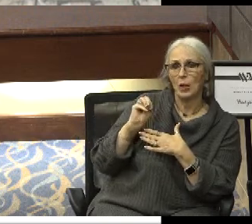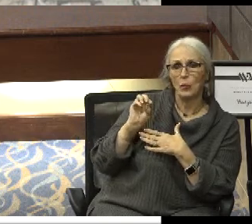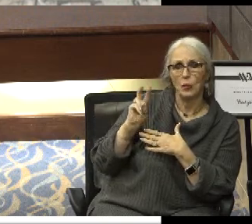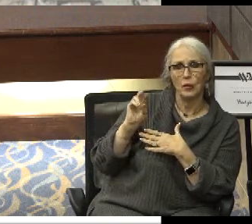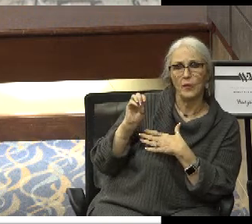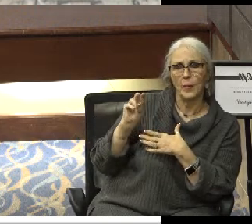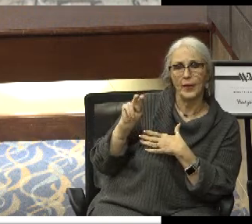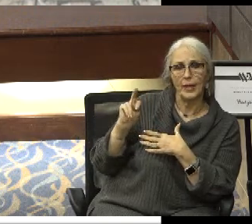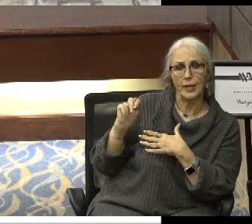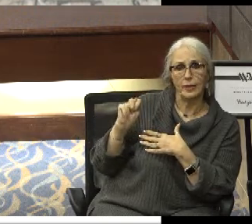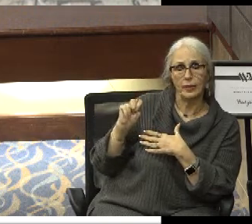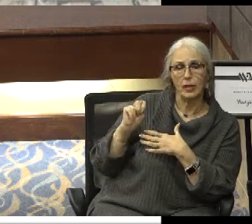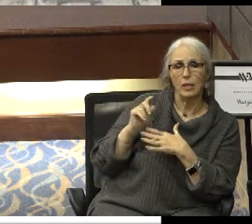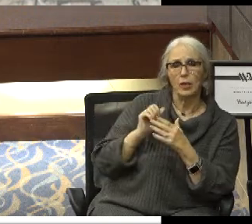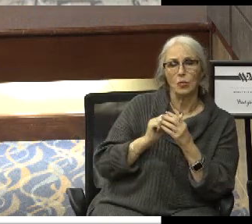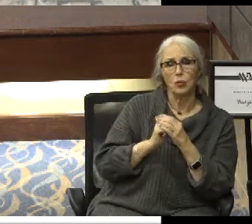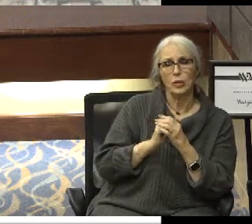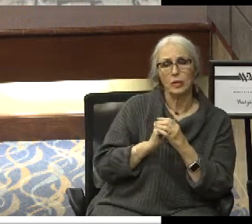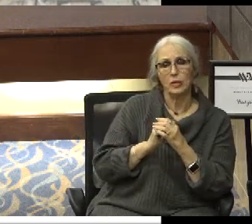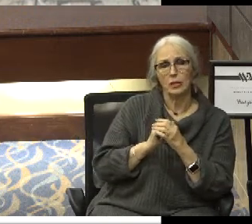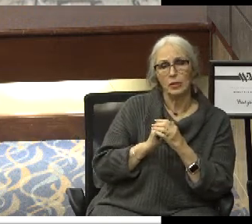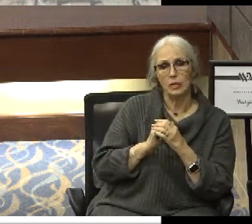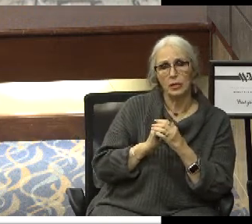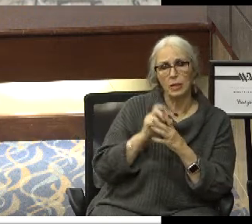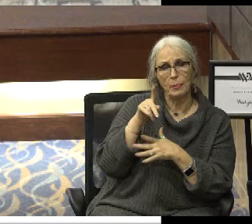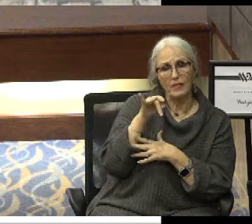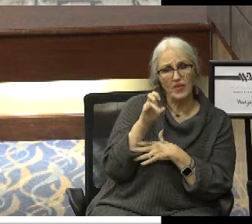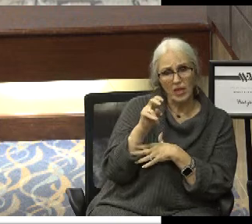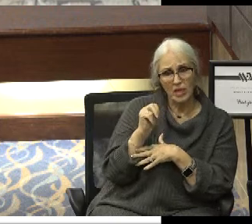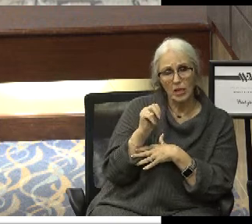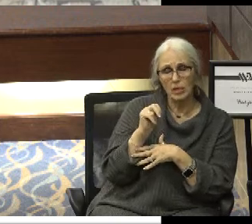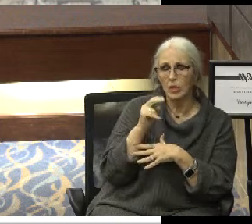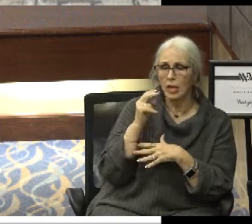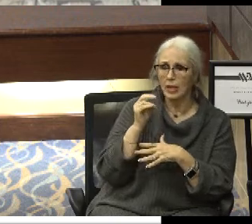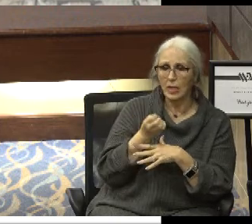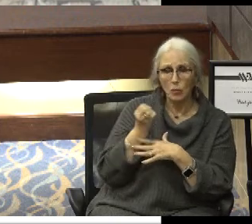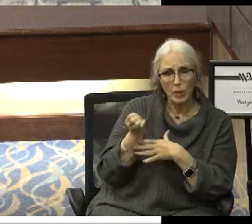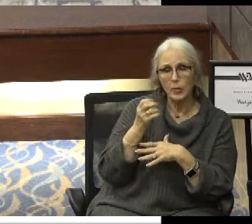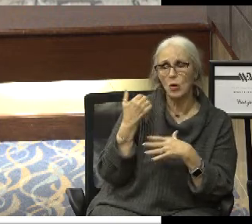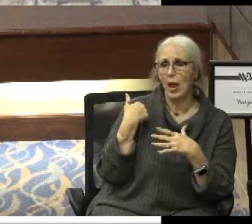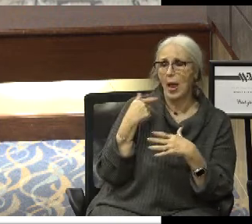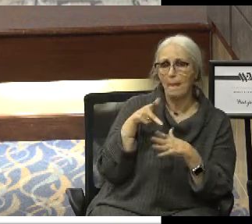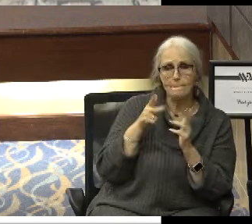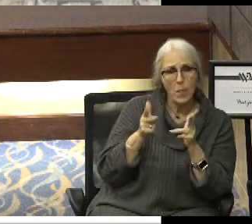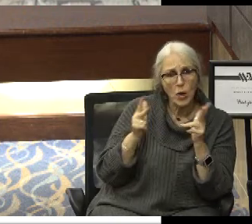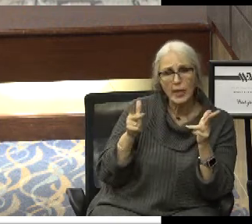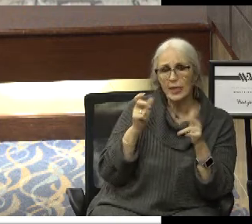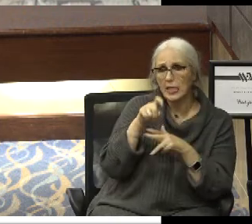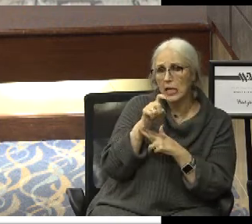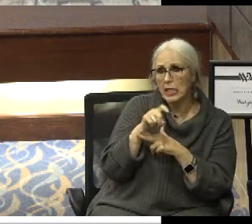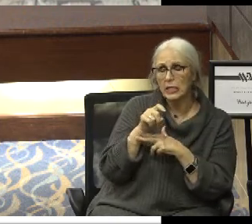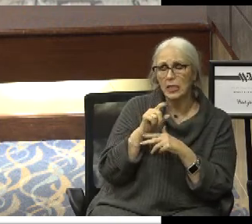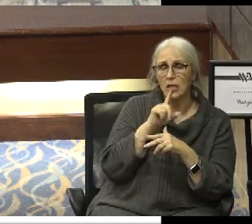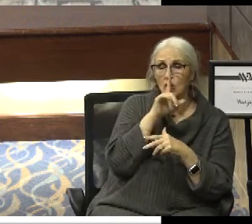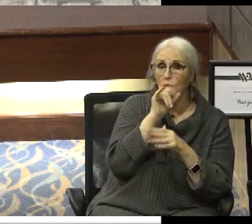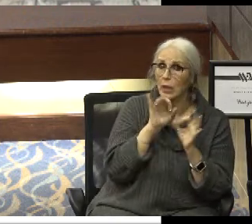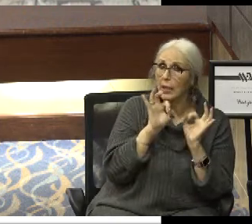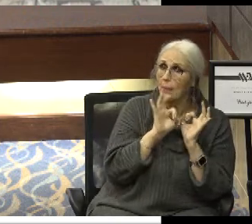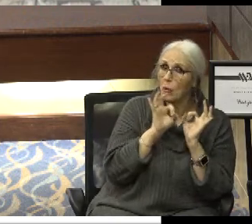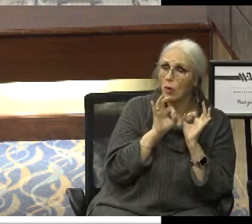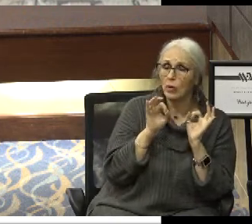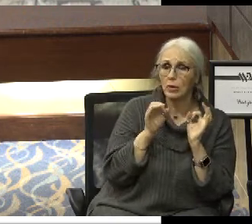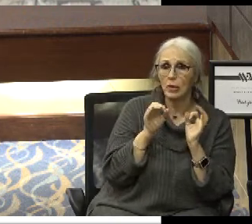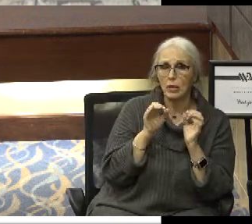With the pavilion coming in and that footprint that Paul was showing, there's parking needs, and then very importantly,